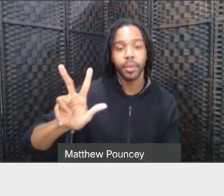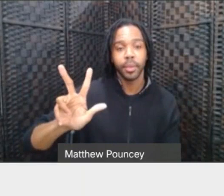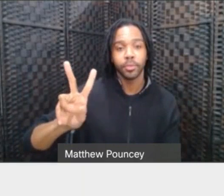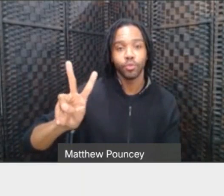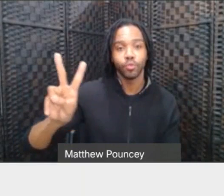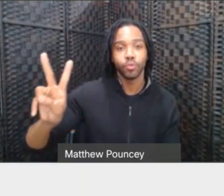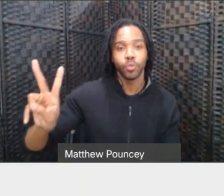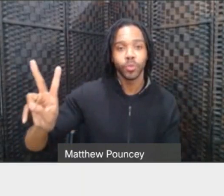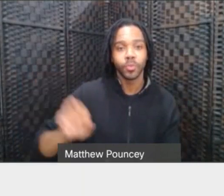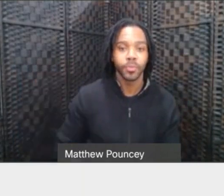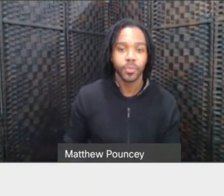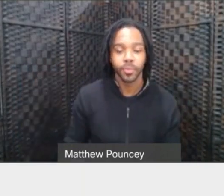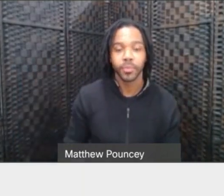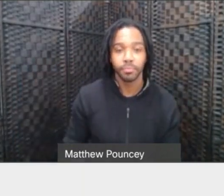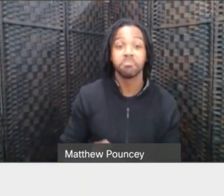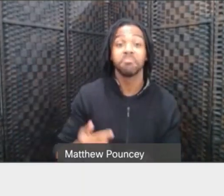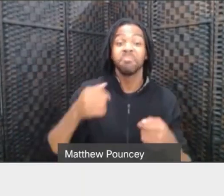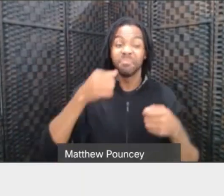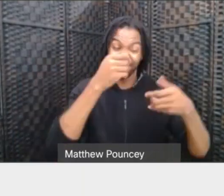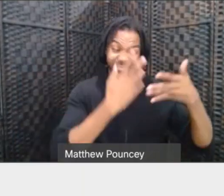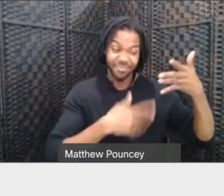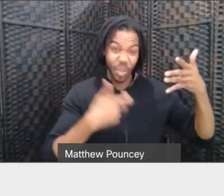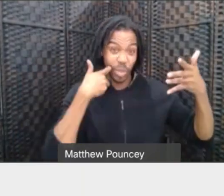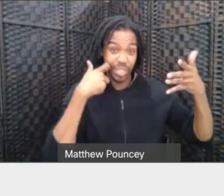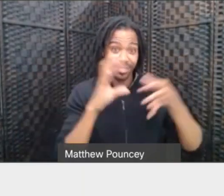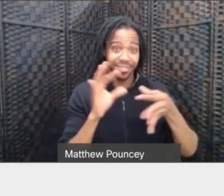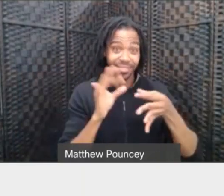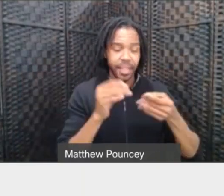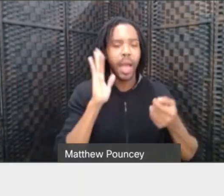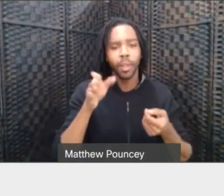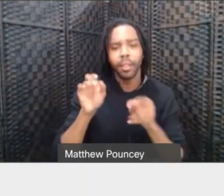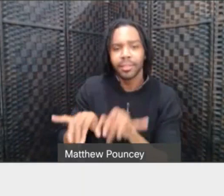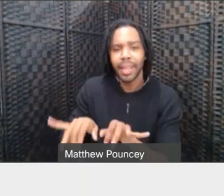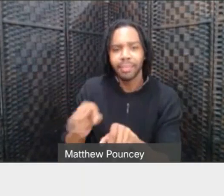855-962-1322. I will type all of that information into the chat.